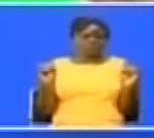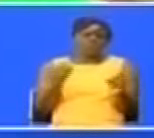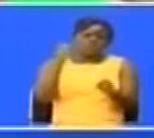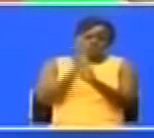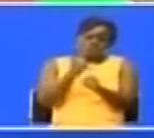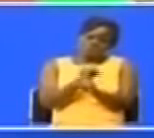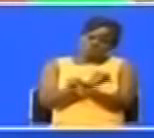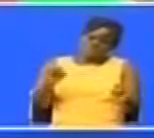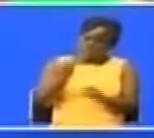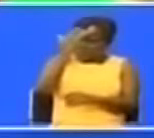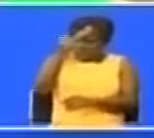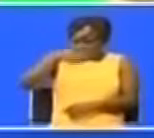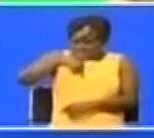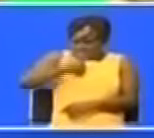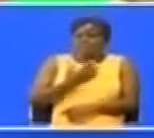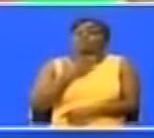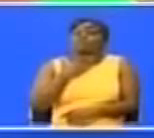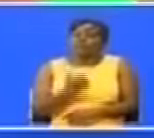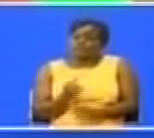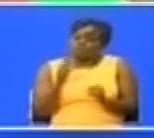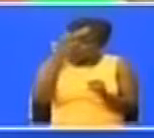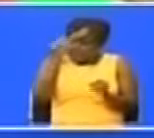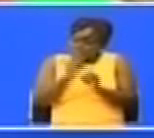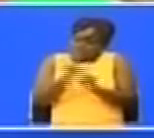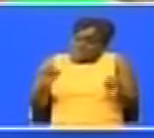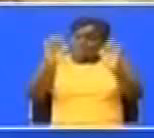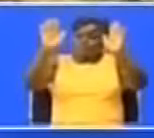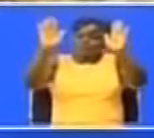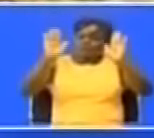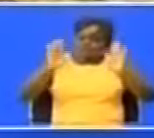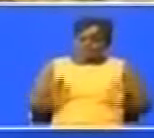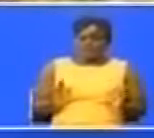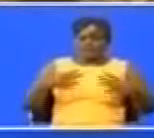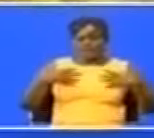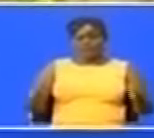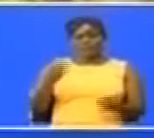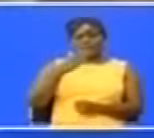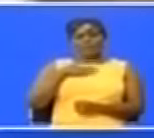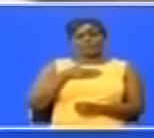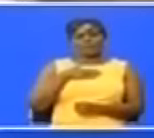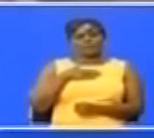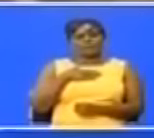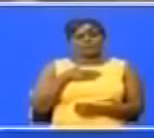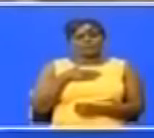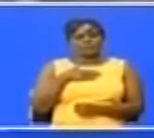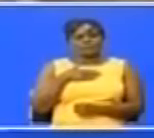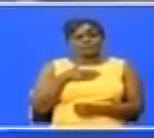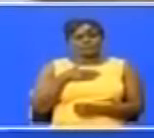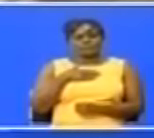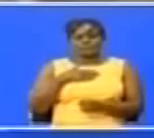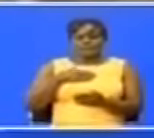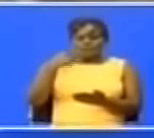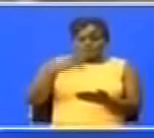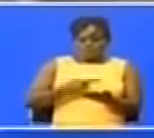tufanye usafi kwa kupenda kwetu sisi, maana usafi ndo muhimu na afya zetu. Kama angefanya umuhimu kwamba kila baada